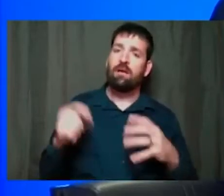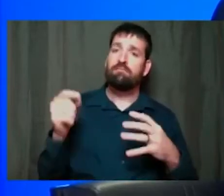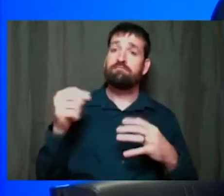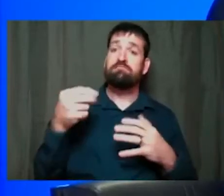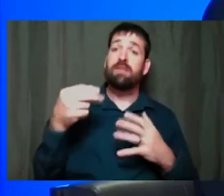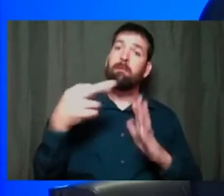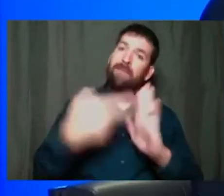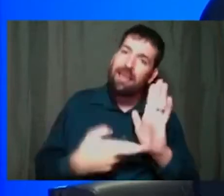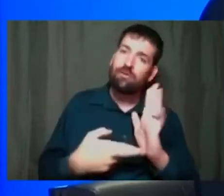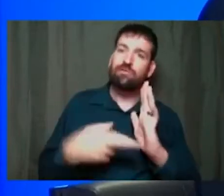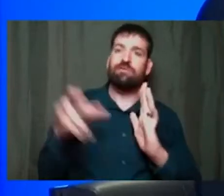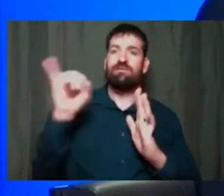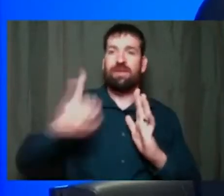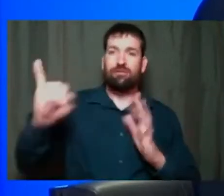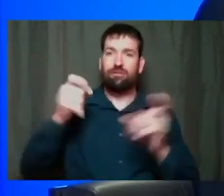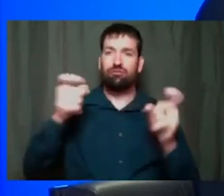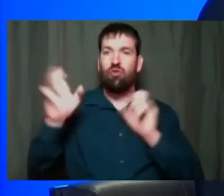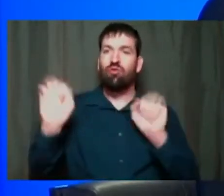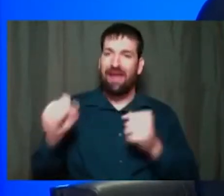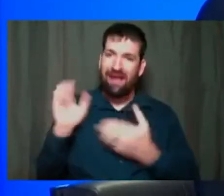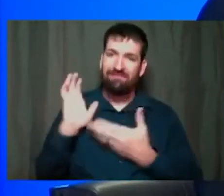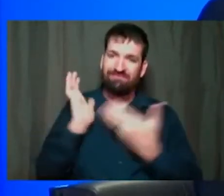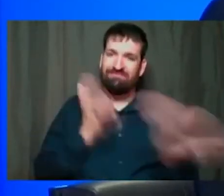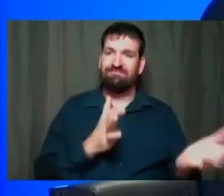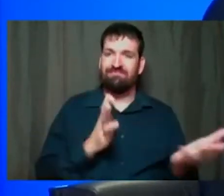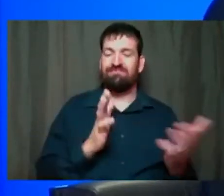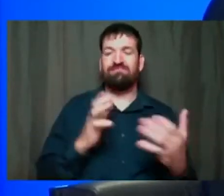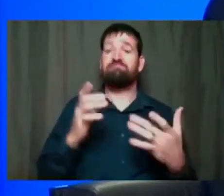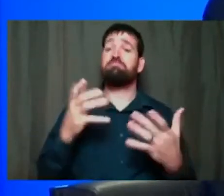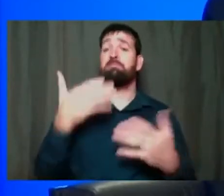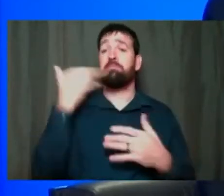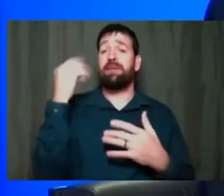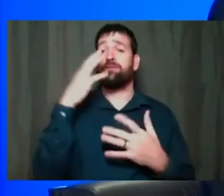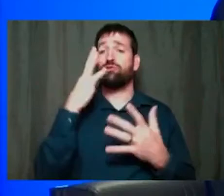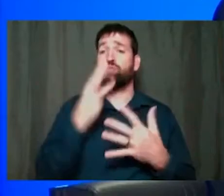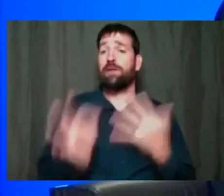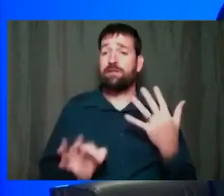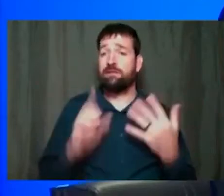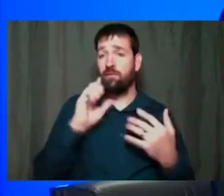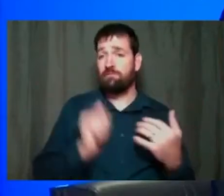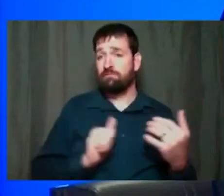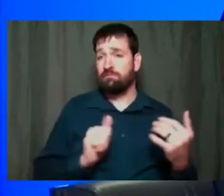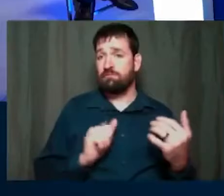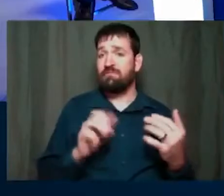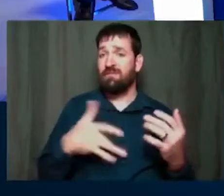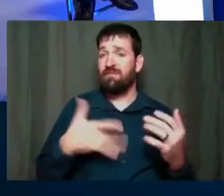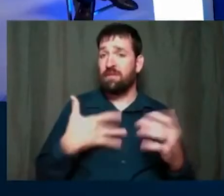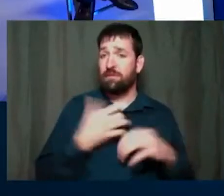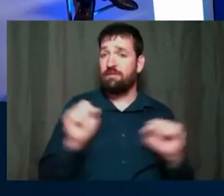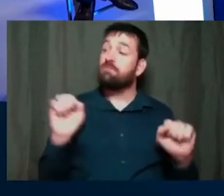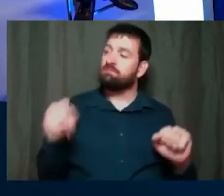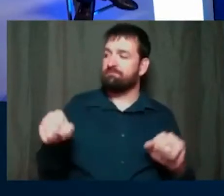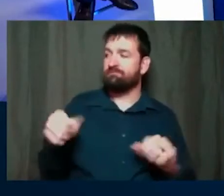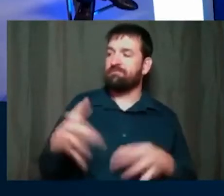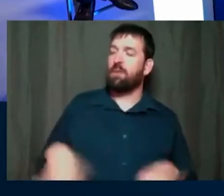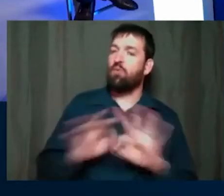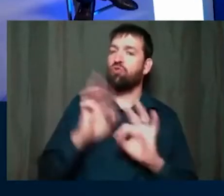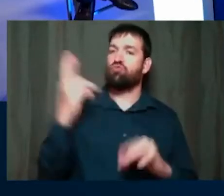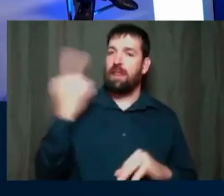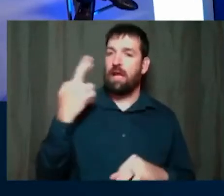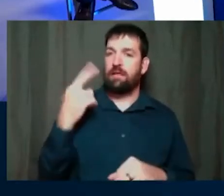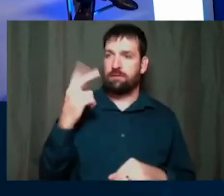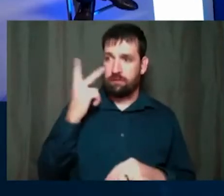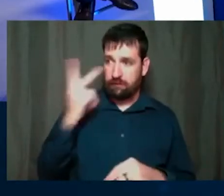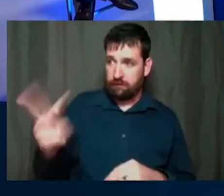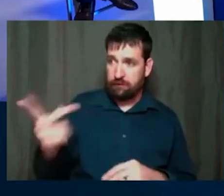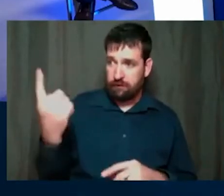you to do these things and just make the best choices for you so you feel safe. Yeah, and I think it's important to realize that if you see somebody wearing a mask, it's not a